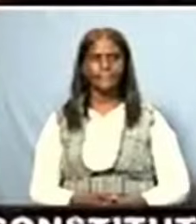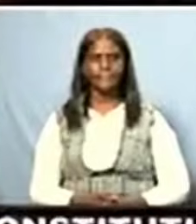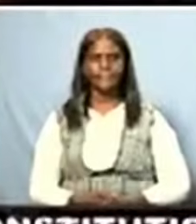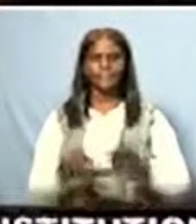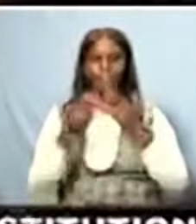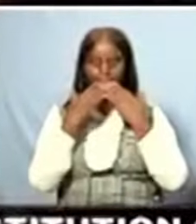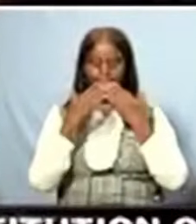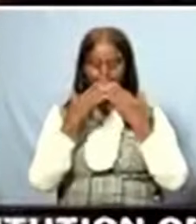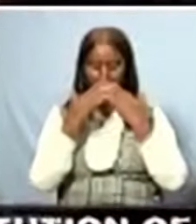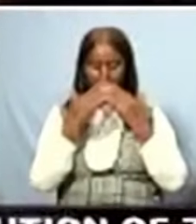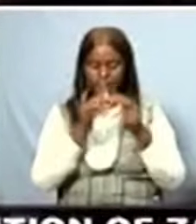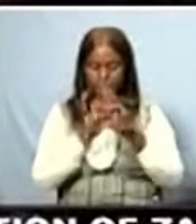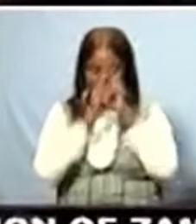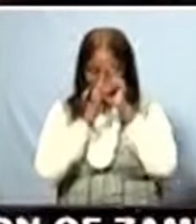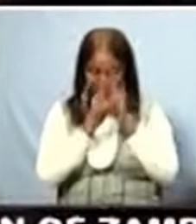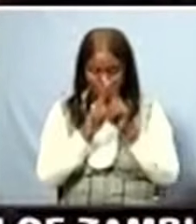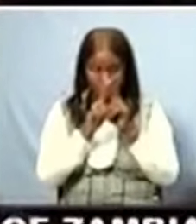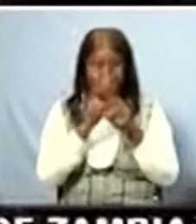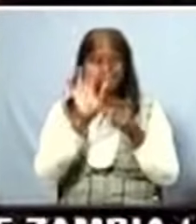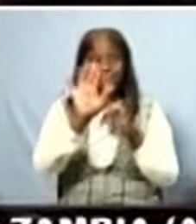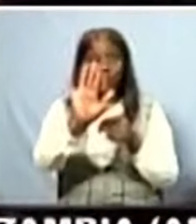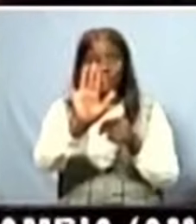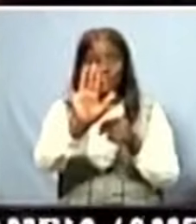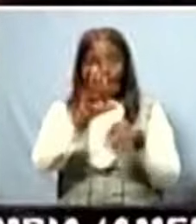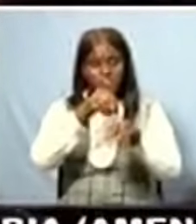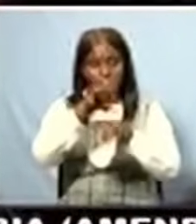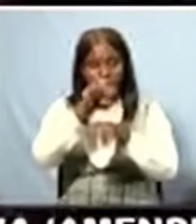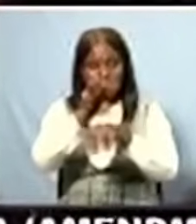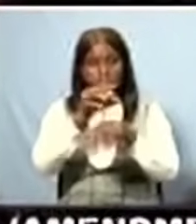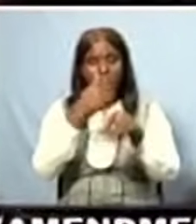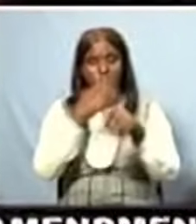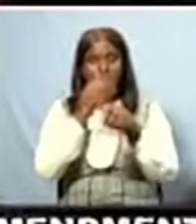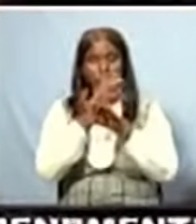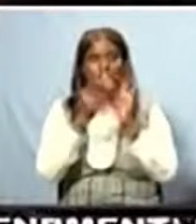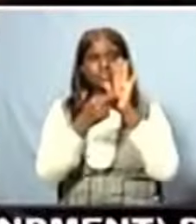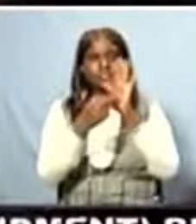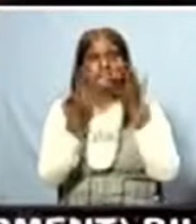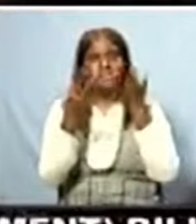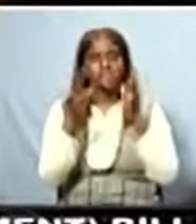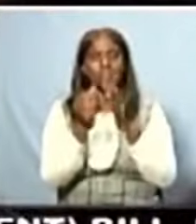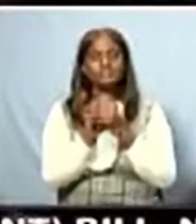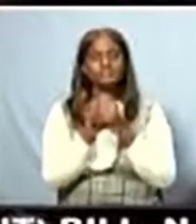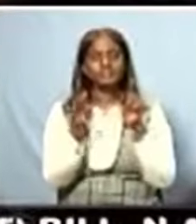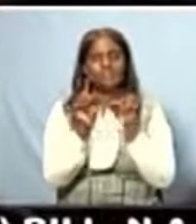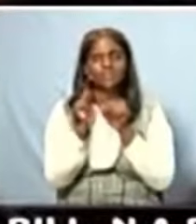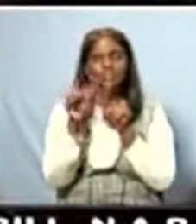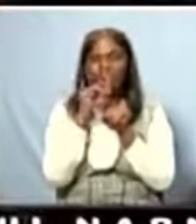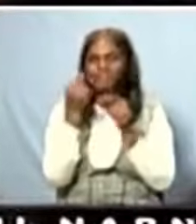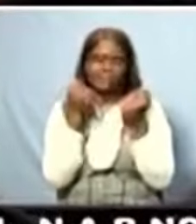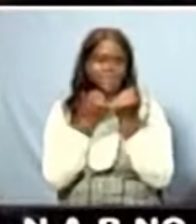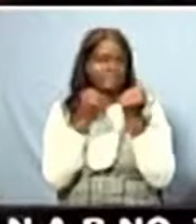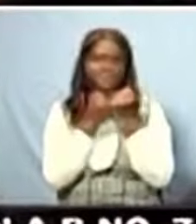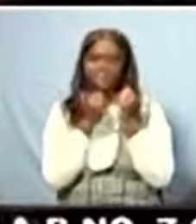Thank you, Honorable Mamba. Just for guidance, I think they've indicated in their submission that they do not support